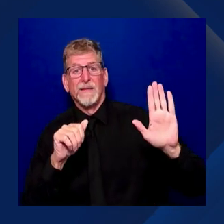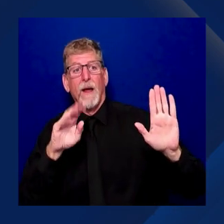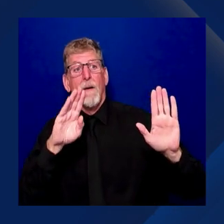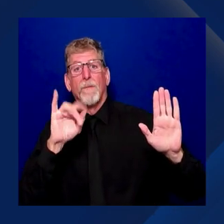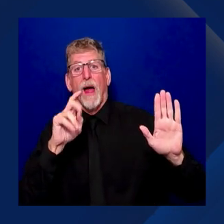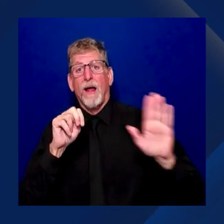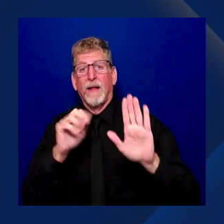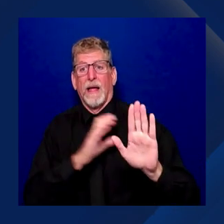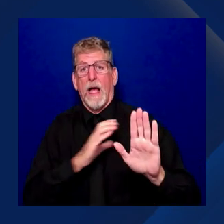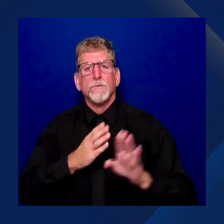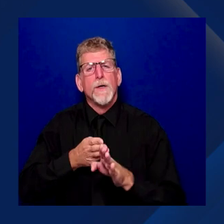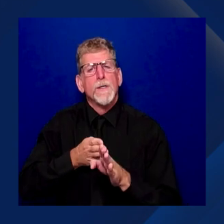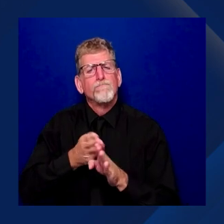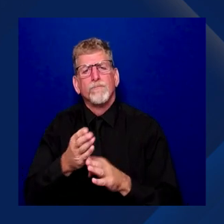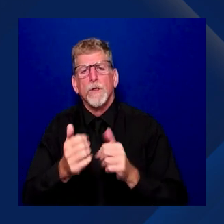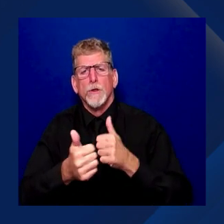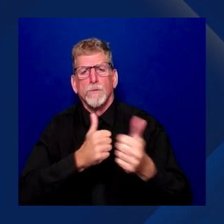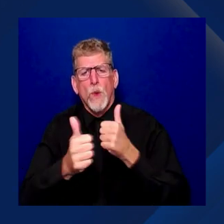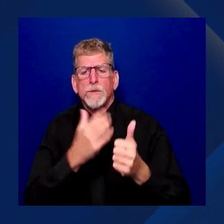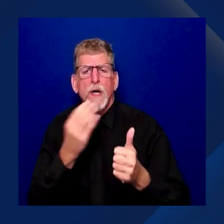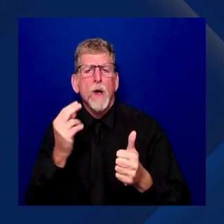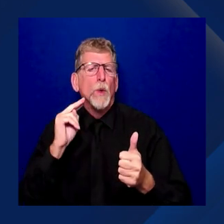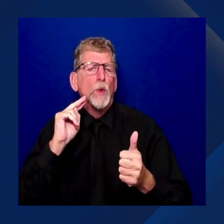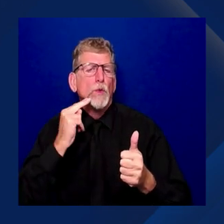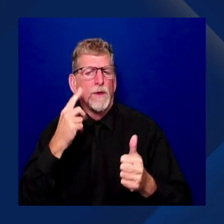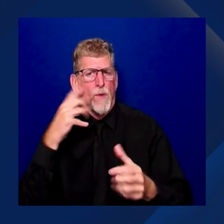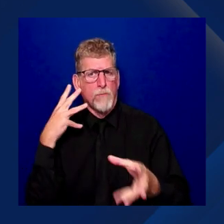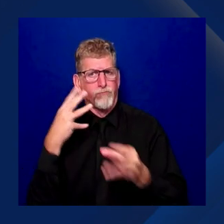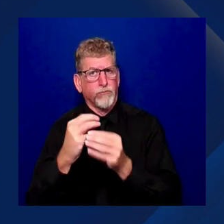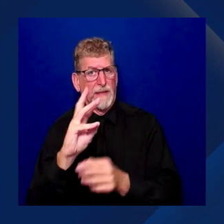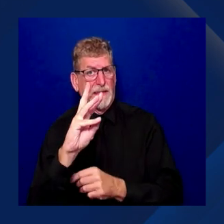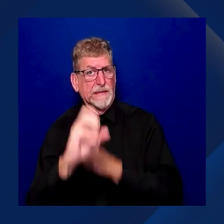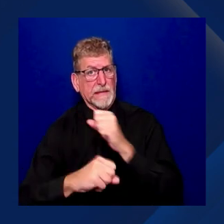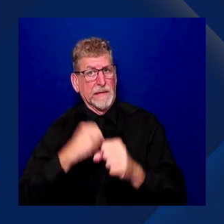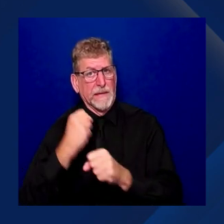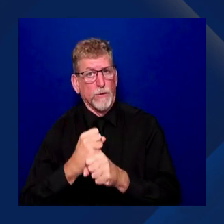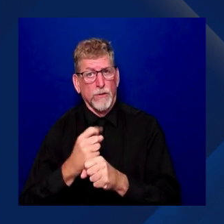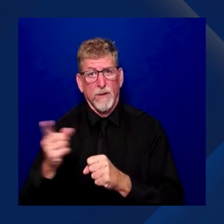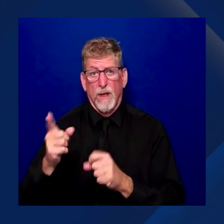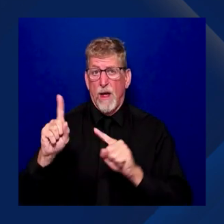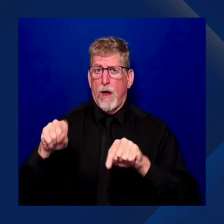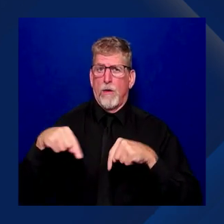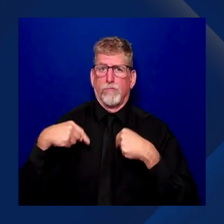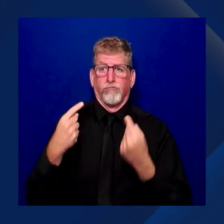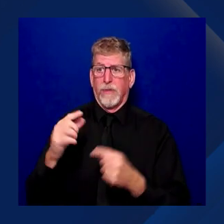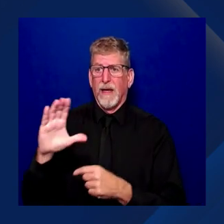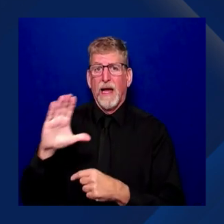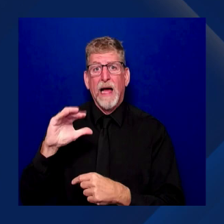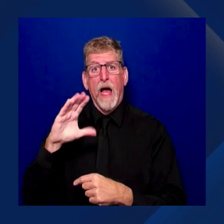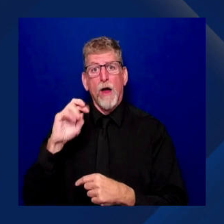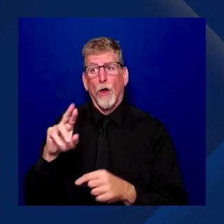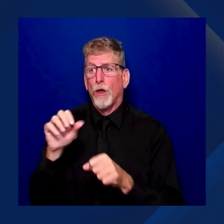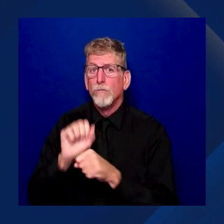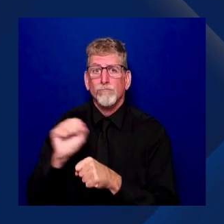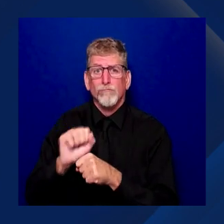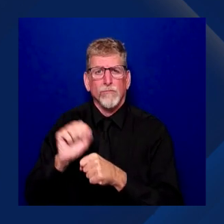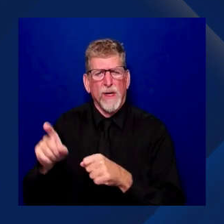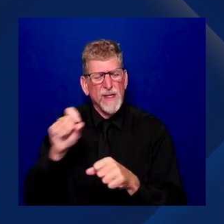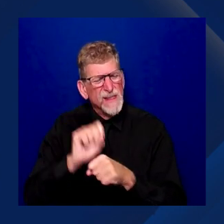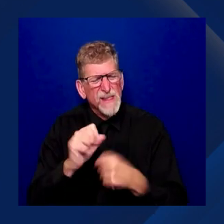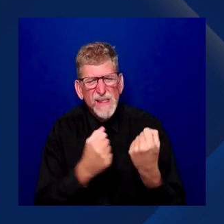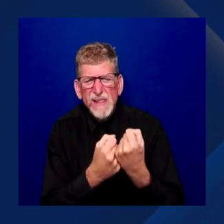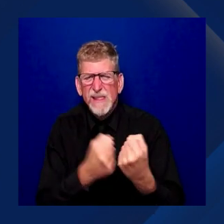her career advocating for mothers around the world on everything from maternal health care to job protections for pregnant